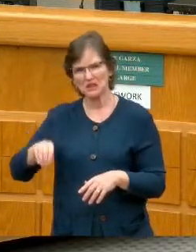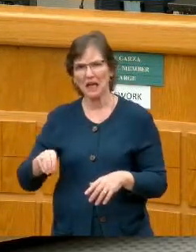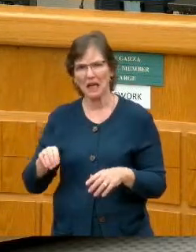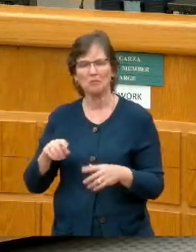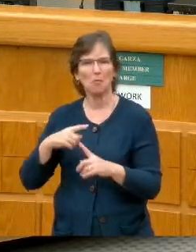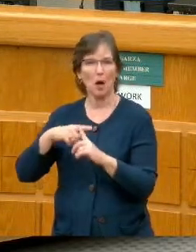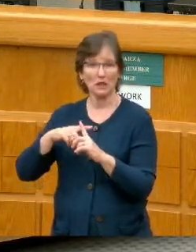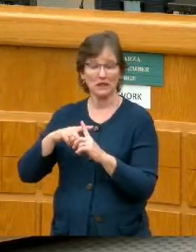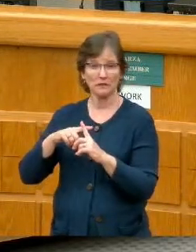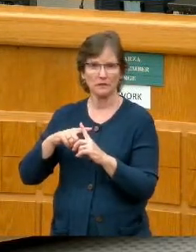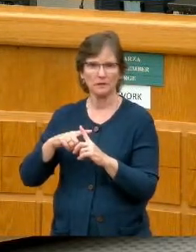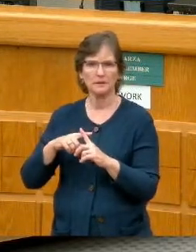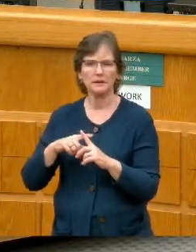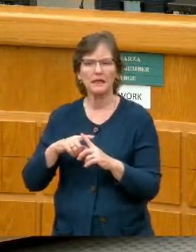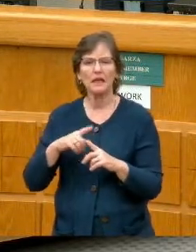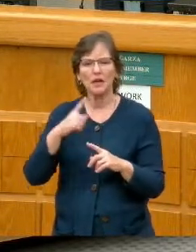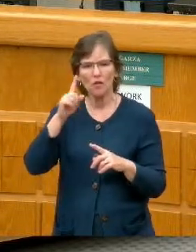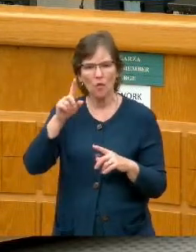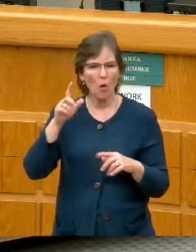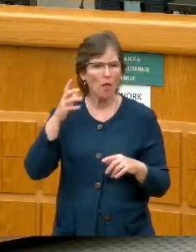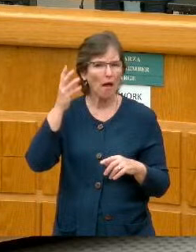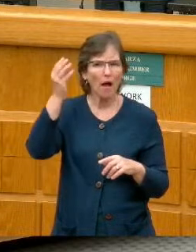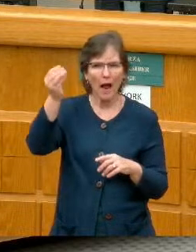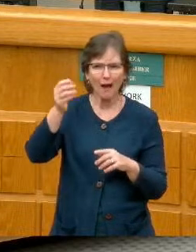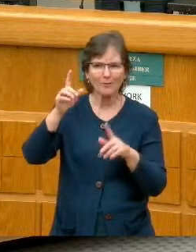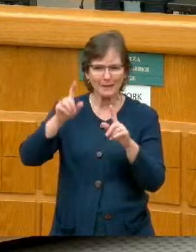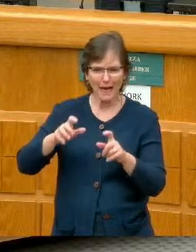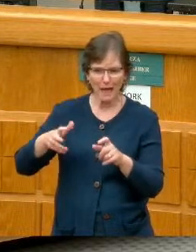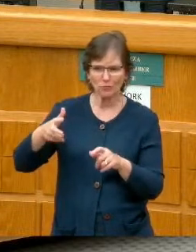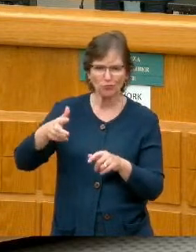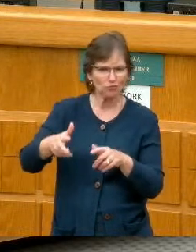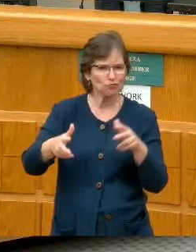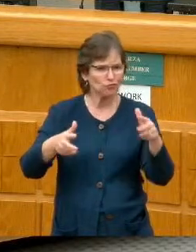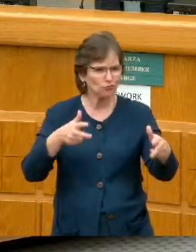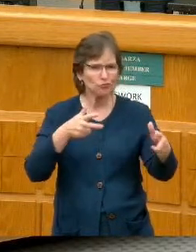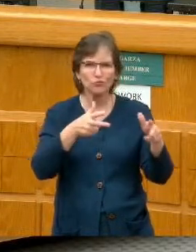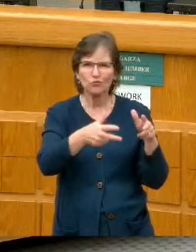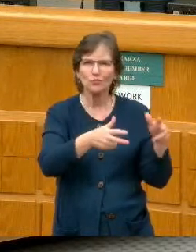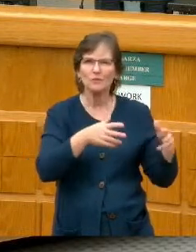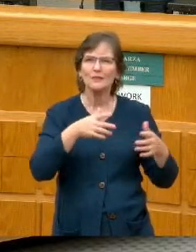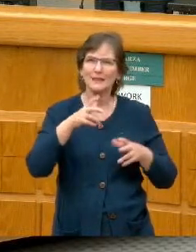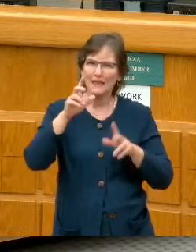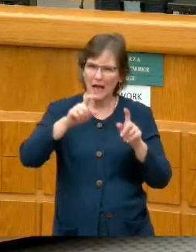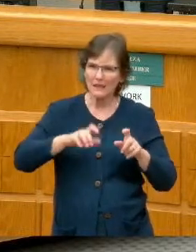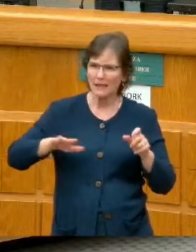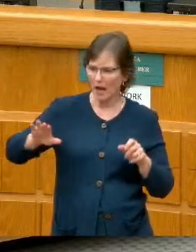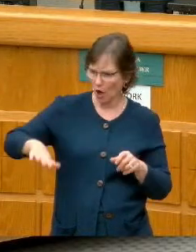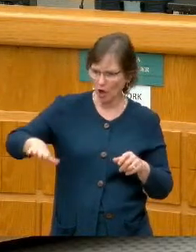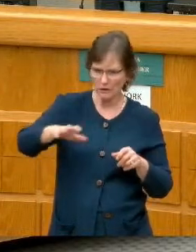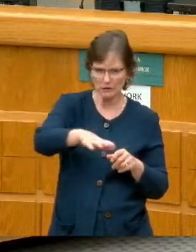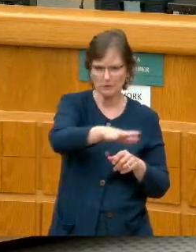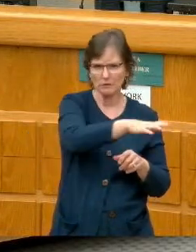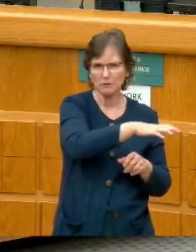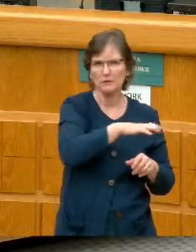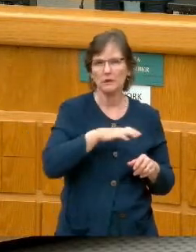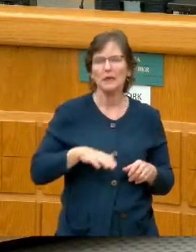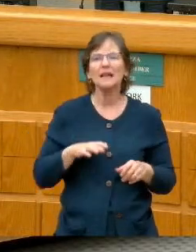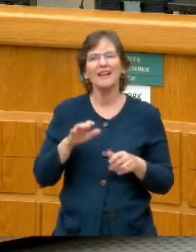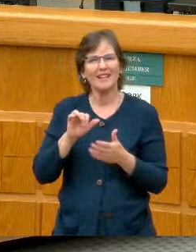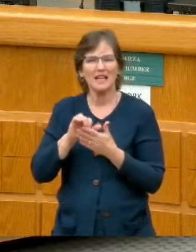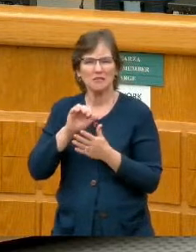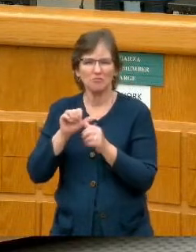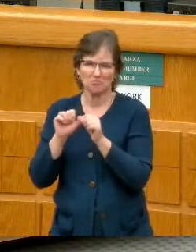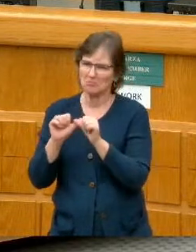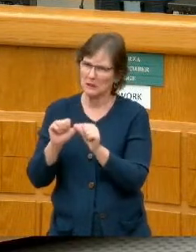stations, it's the same situation there. It's about 6.9% of people are testing positive. And overall, this includes